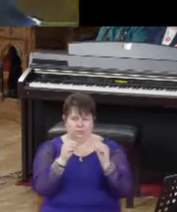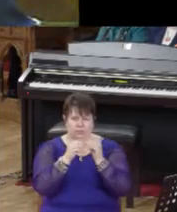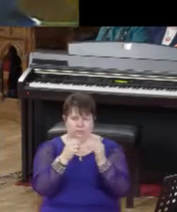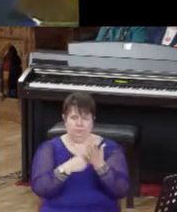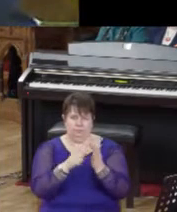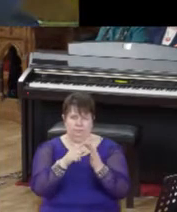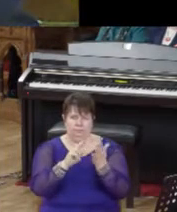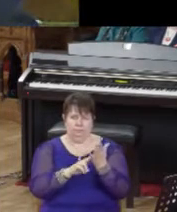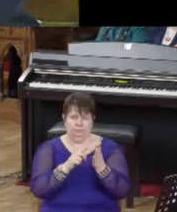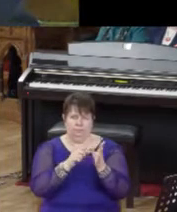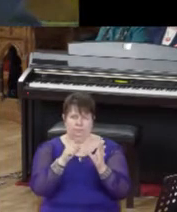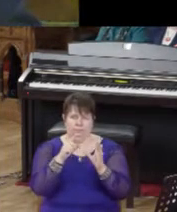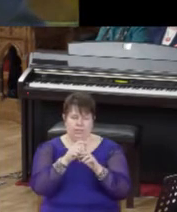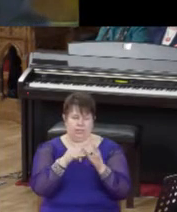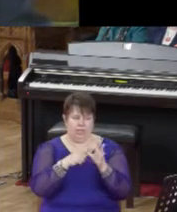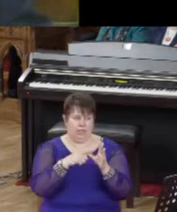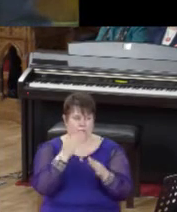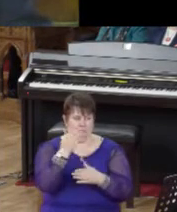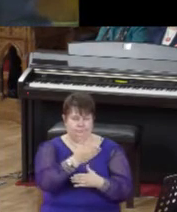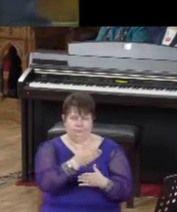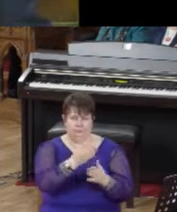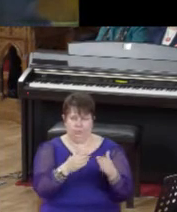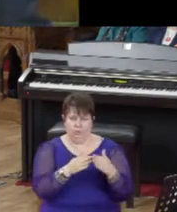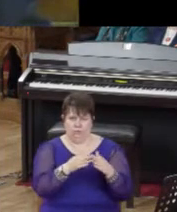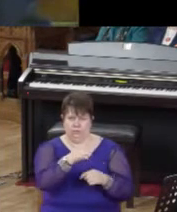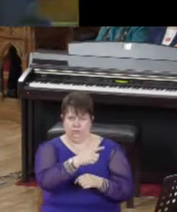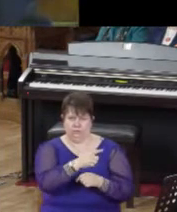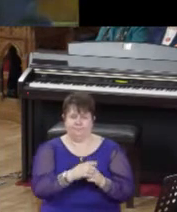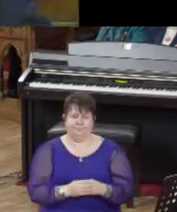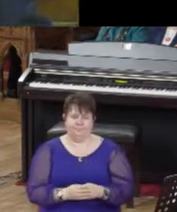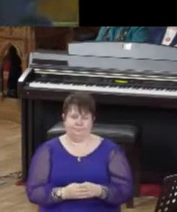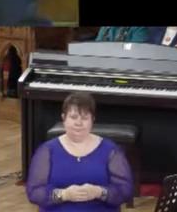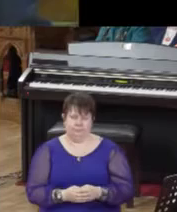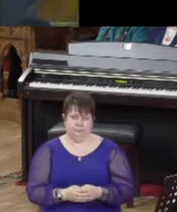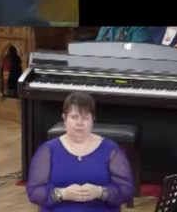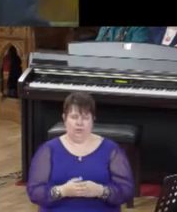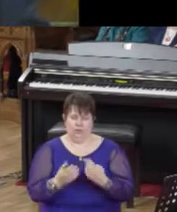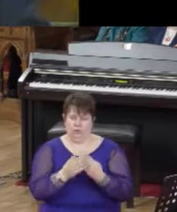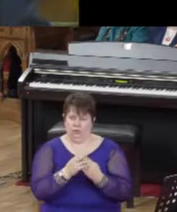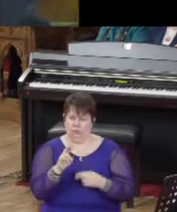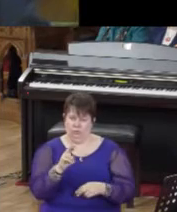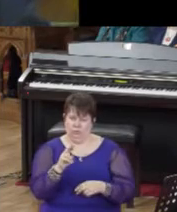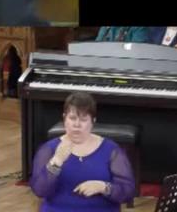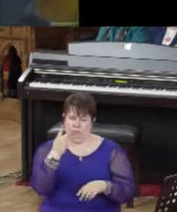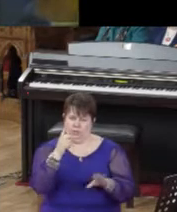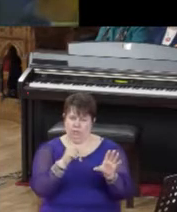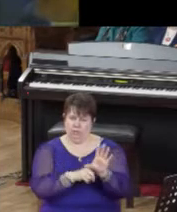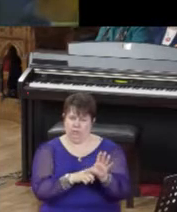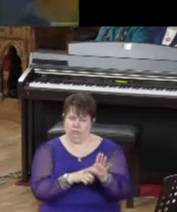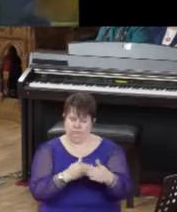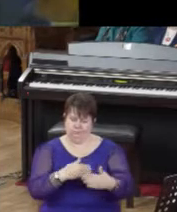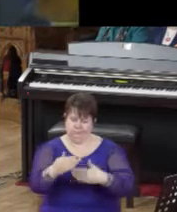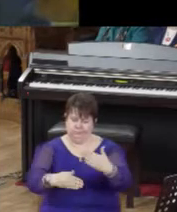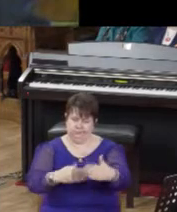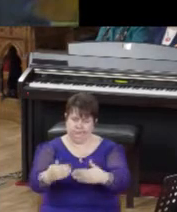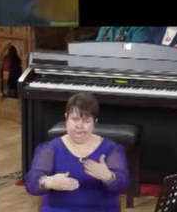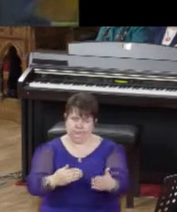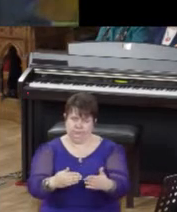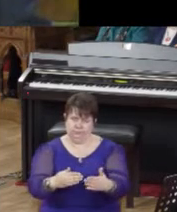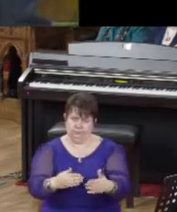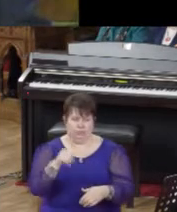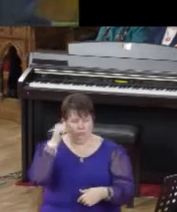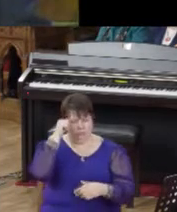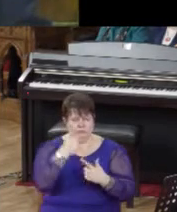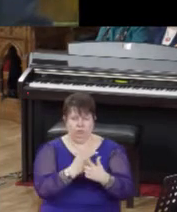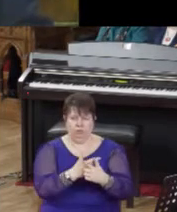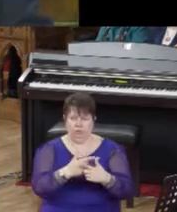her laptop, is doing that. Now, we hope to do this for the next year, because we know that there's a huge number of people